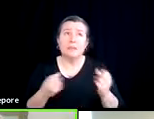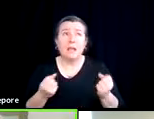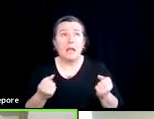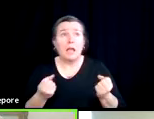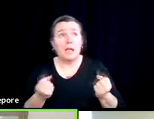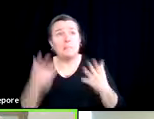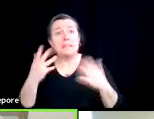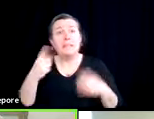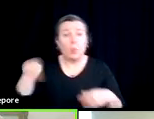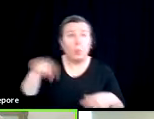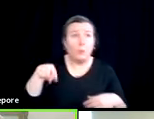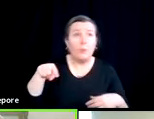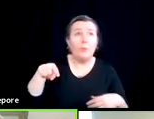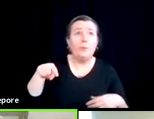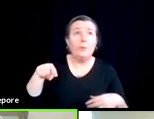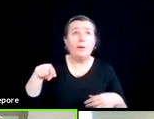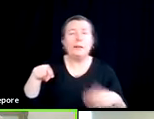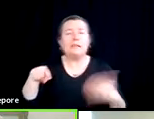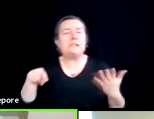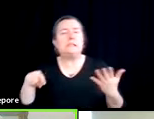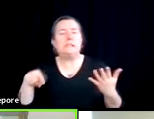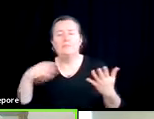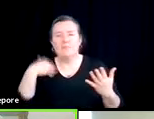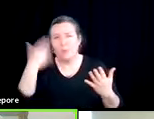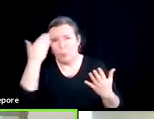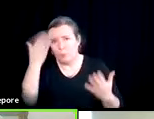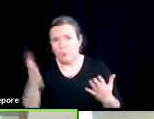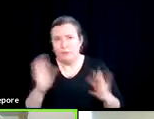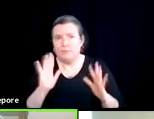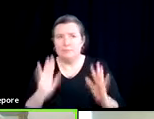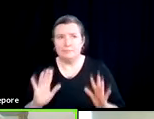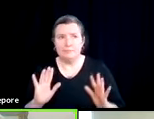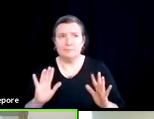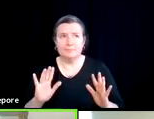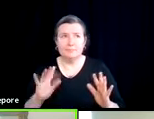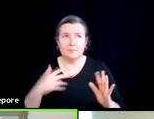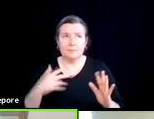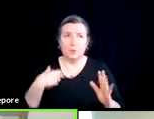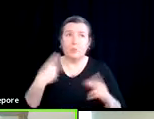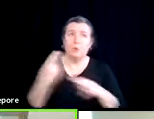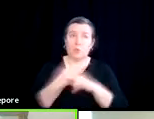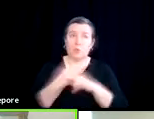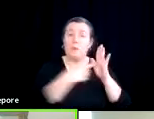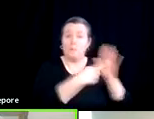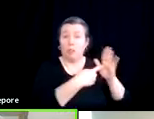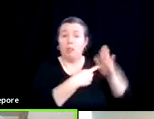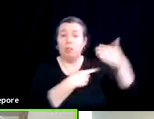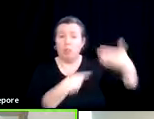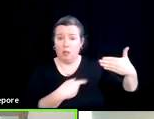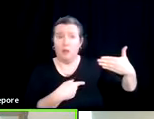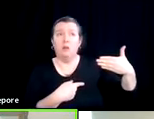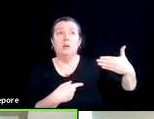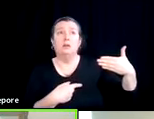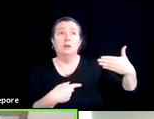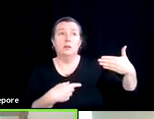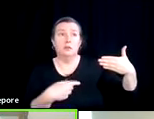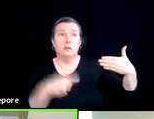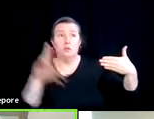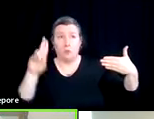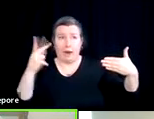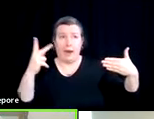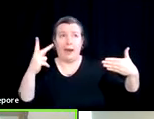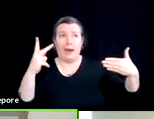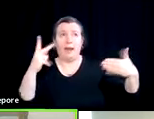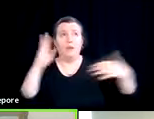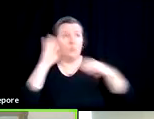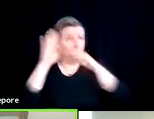been reported previously by modeling that we can expect the UK strain to become the predominant strain